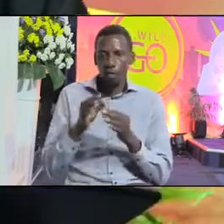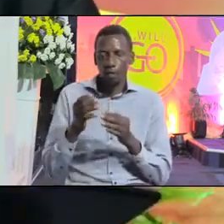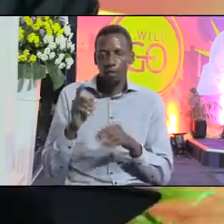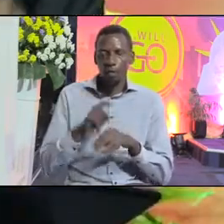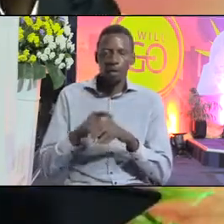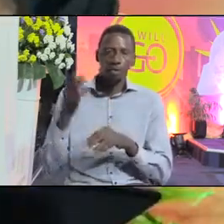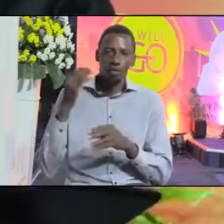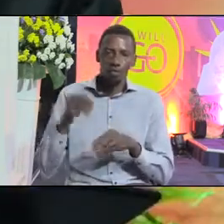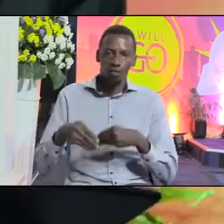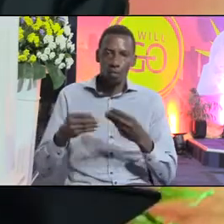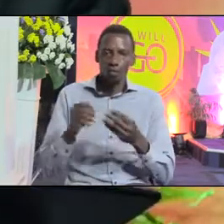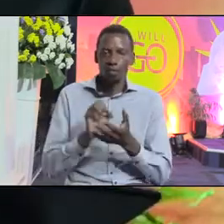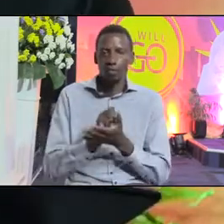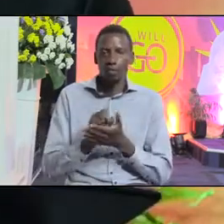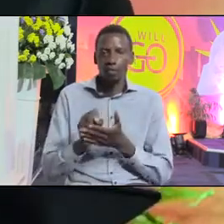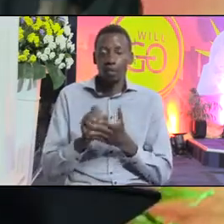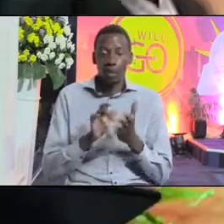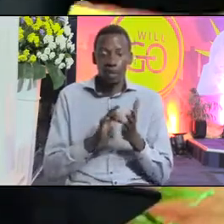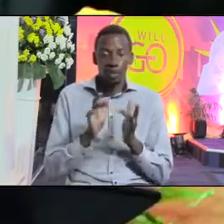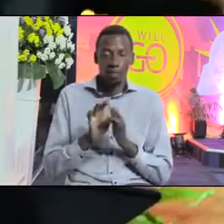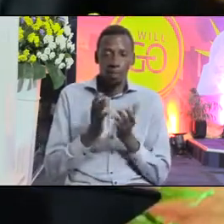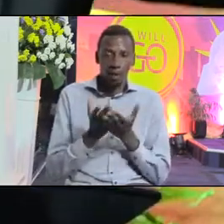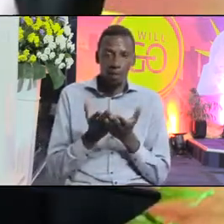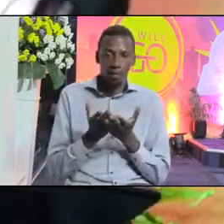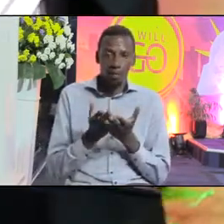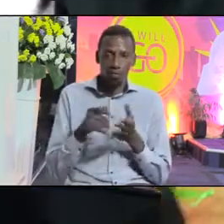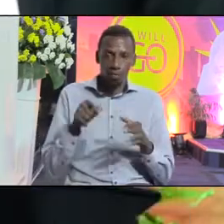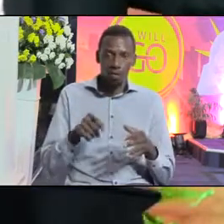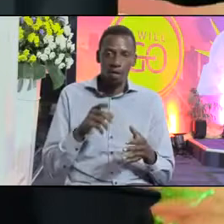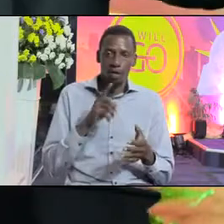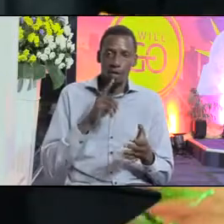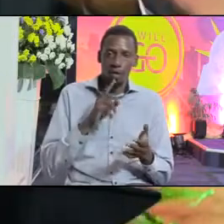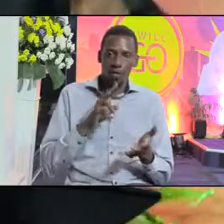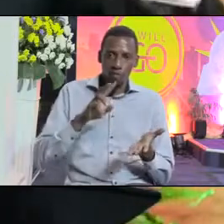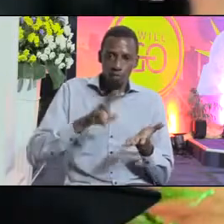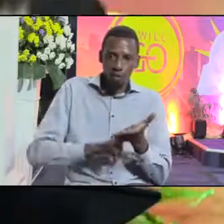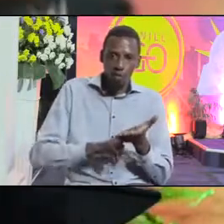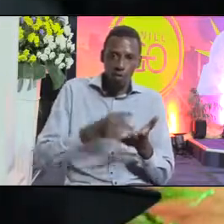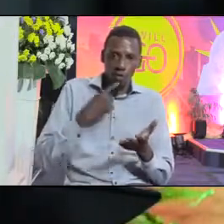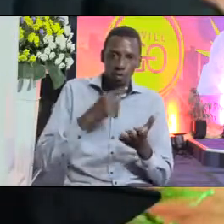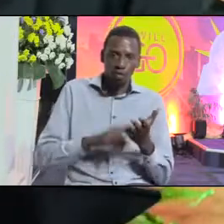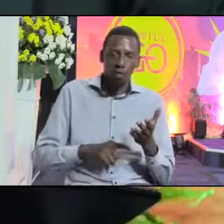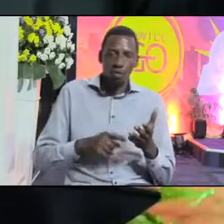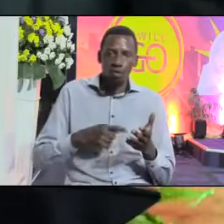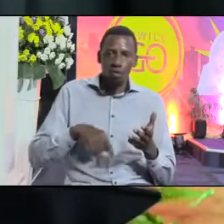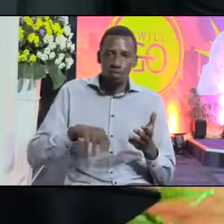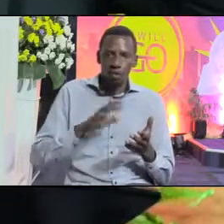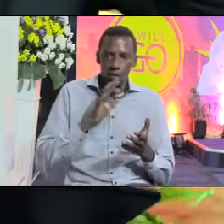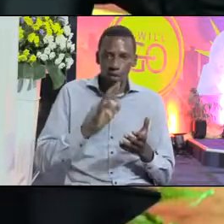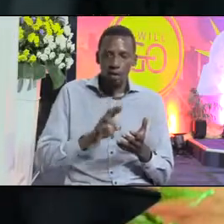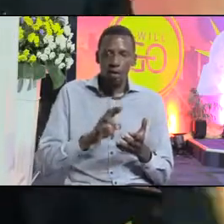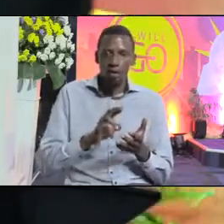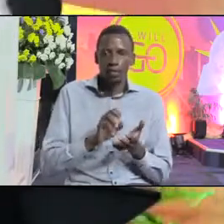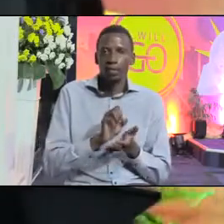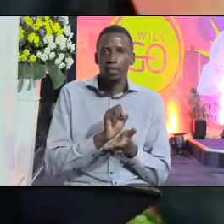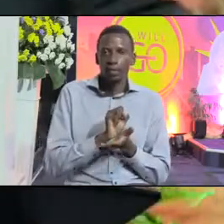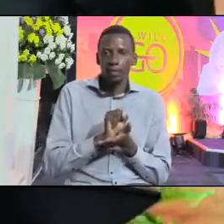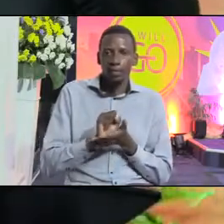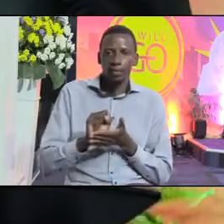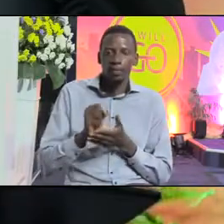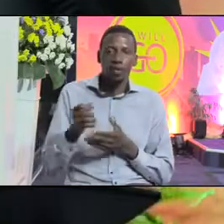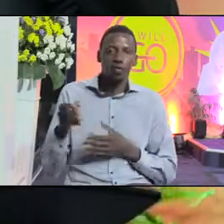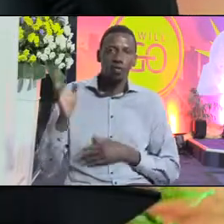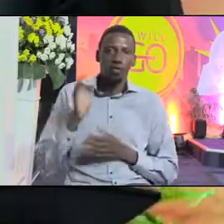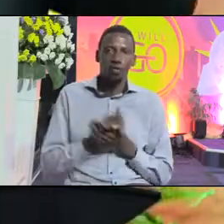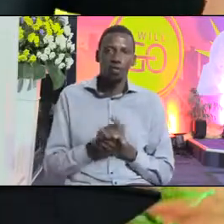scriptures verify tonight that indeed we are saints of God. Some years